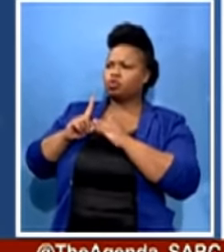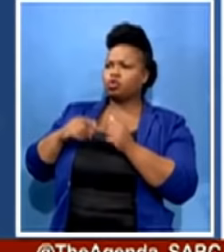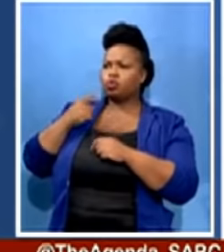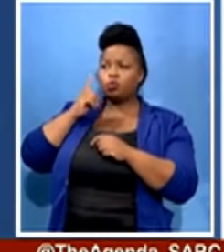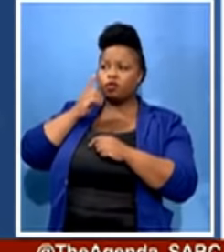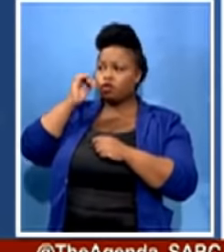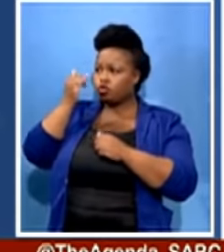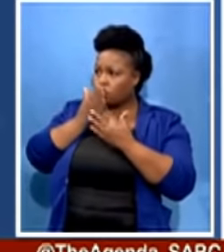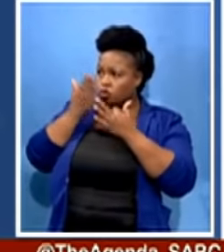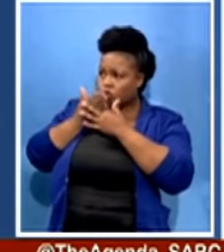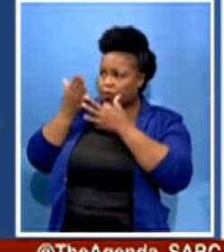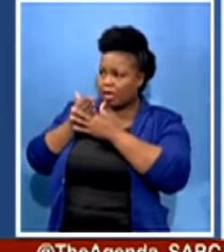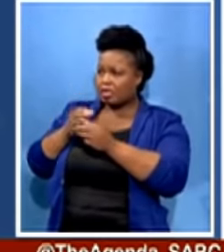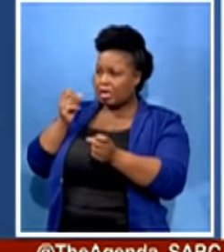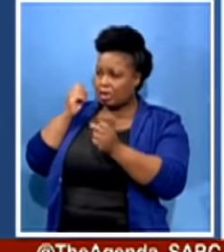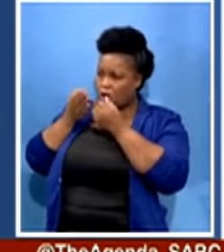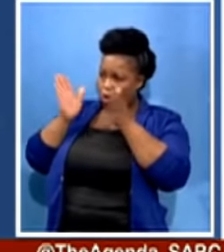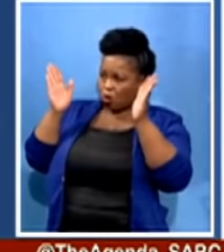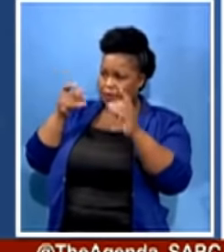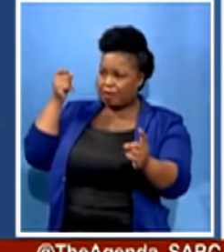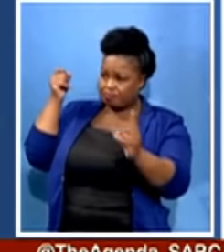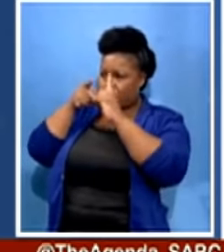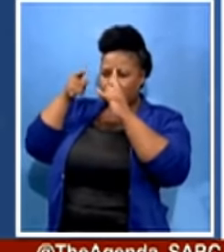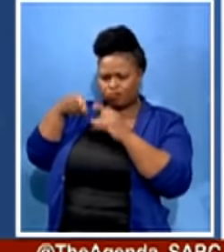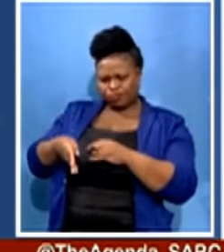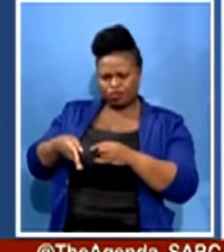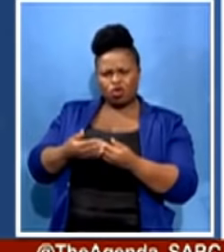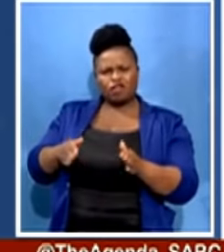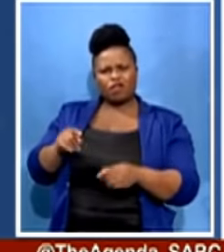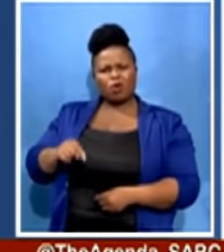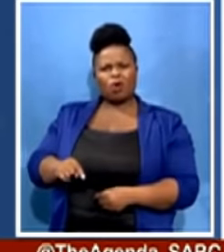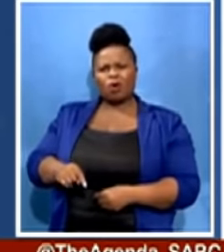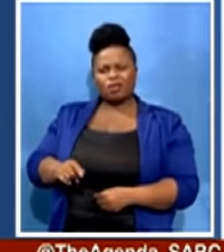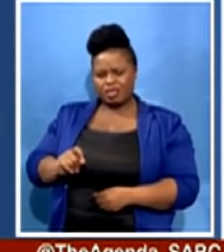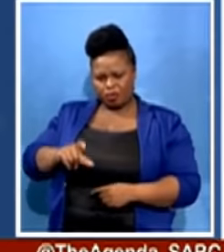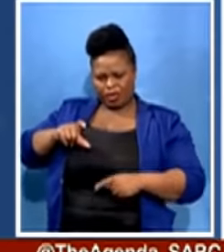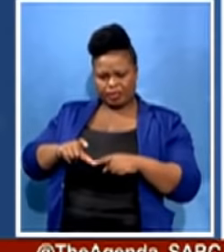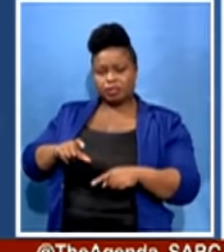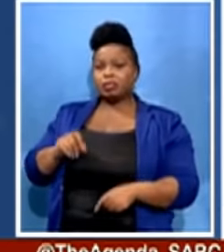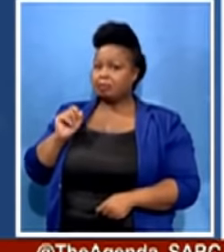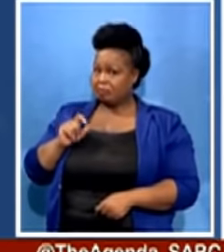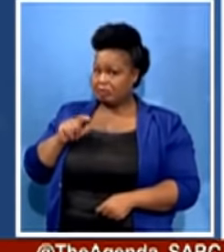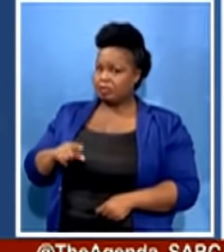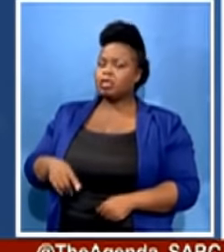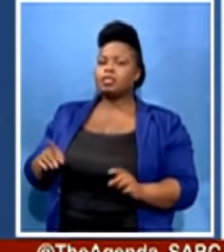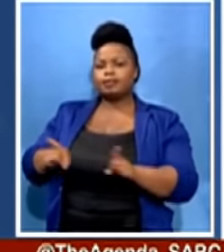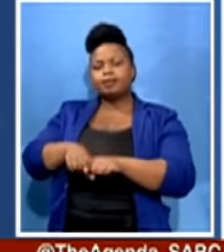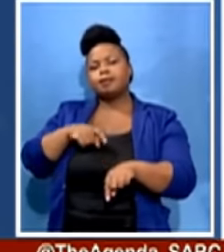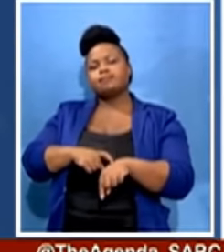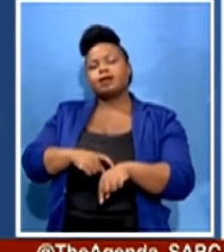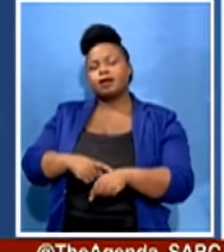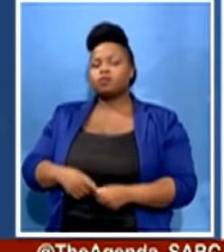and a bullet on the floor. And for that reason, we took again immediate precautions. We brought the police in